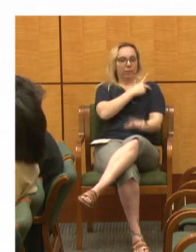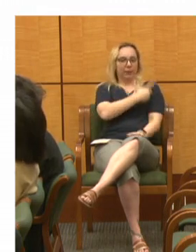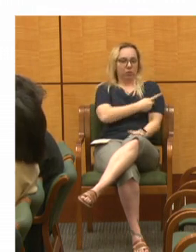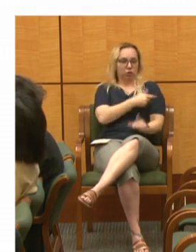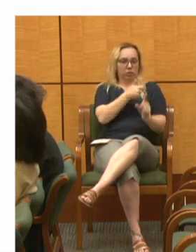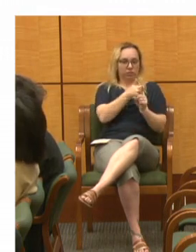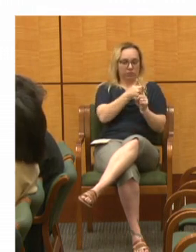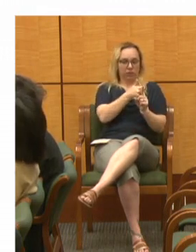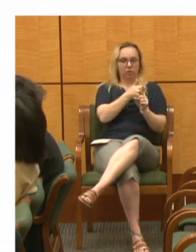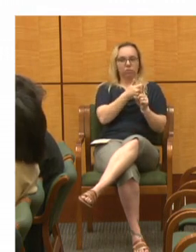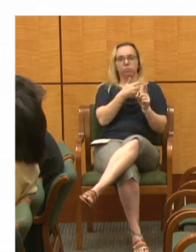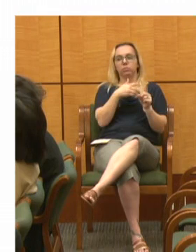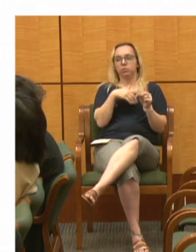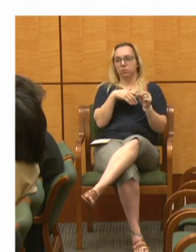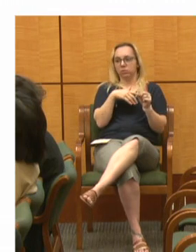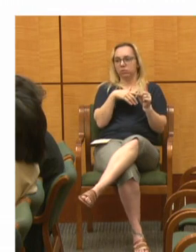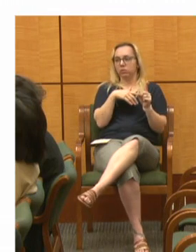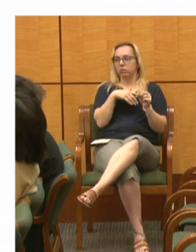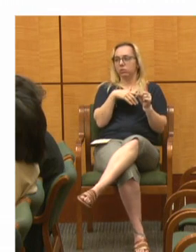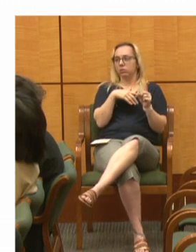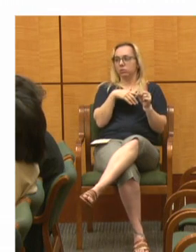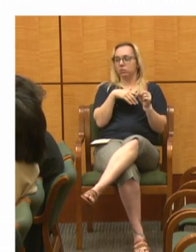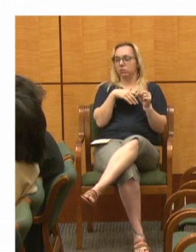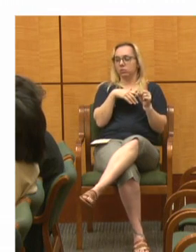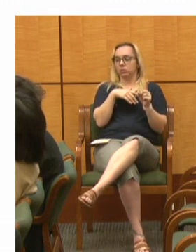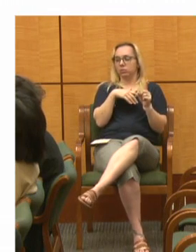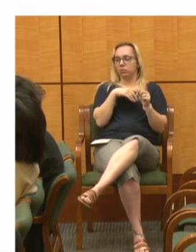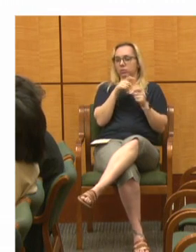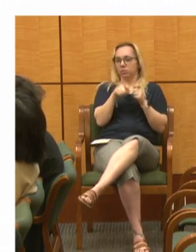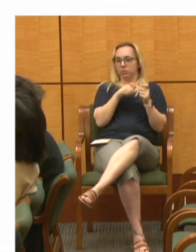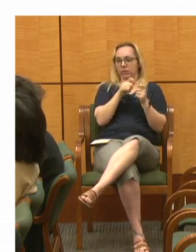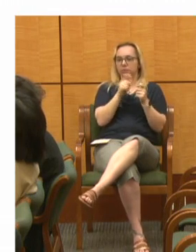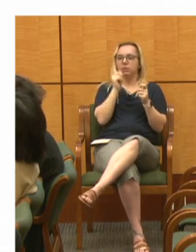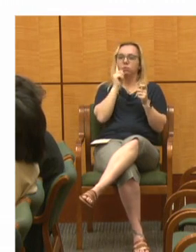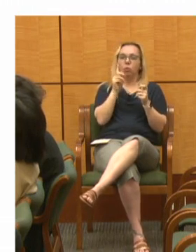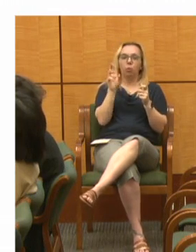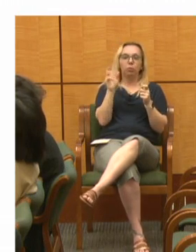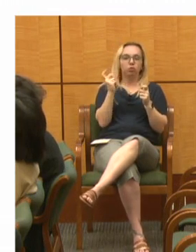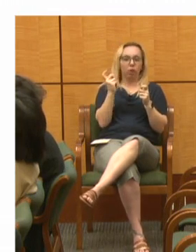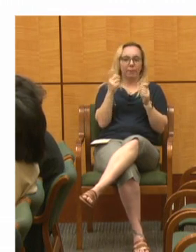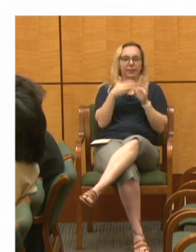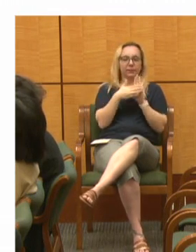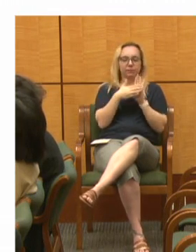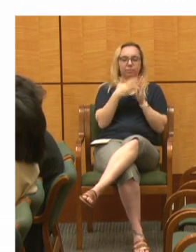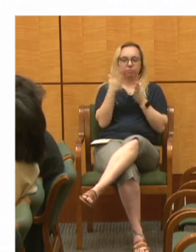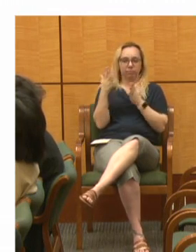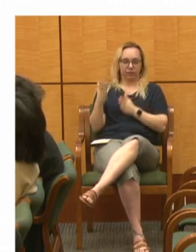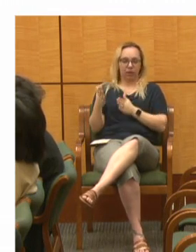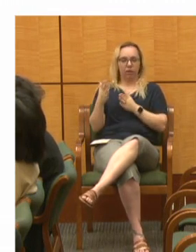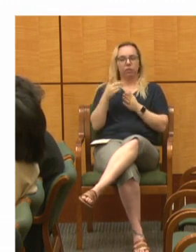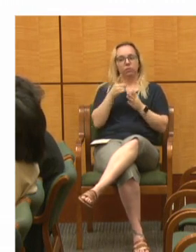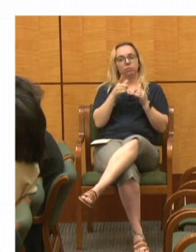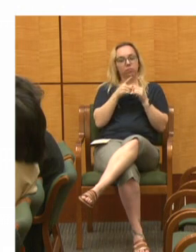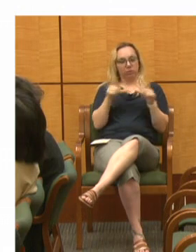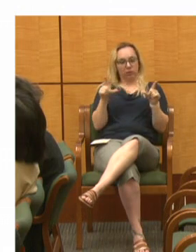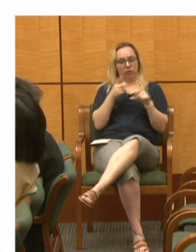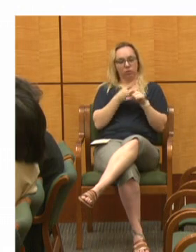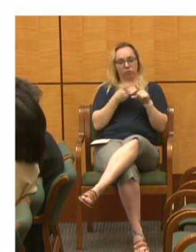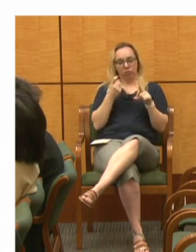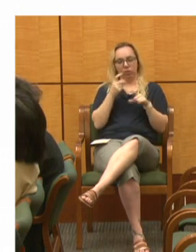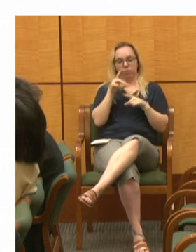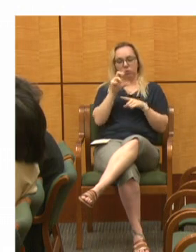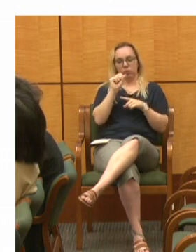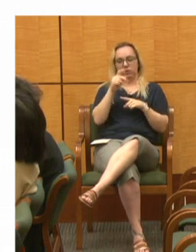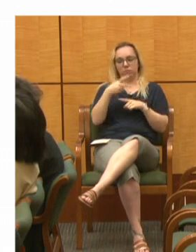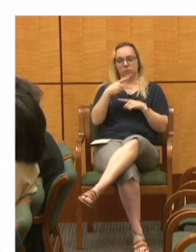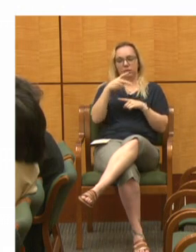to either fill a prescription or see their prescriber. Specific to the prescribing side of it, the language from USP